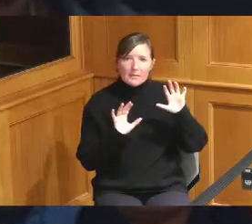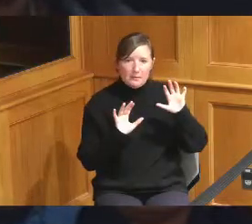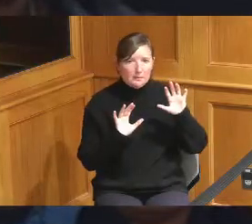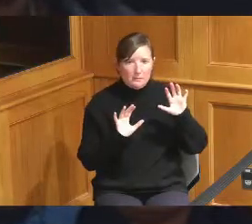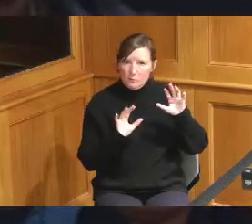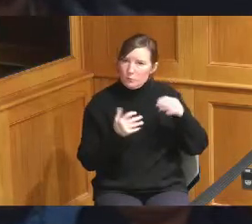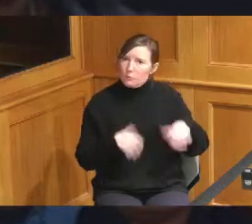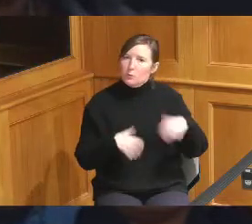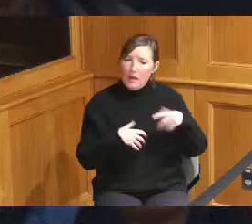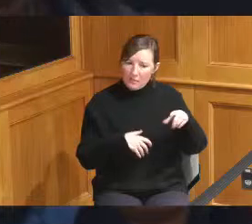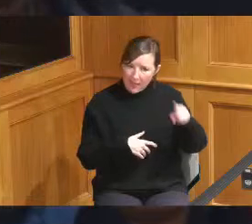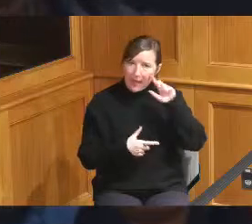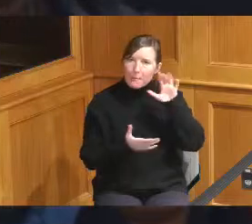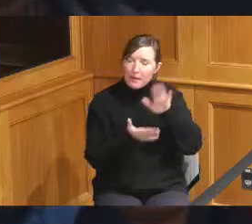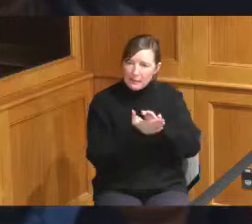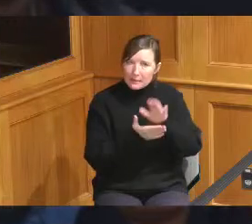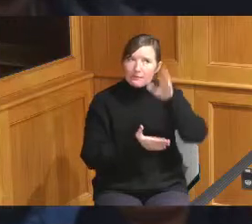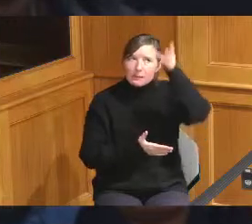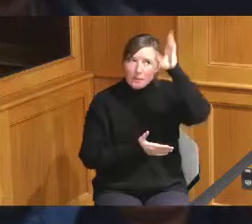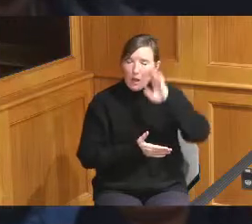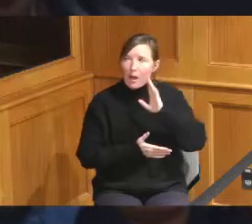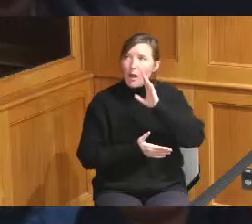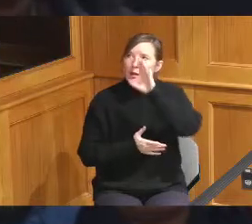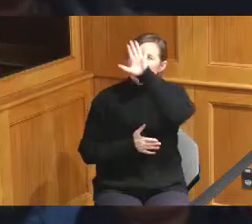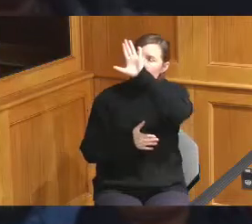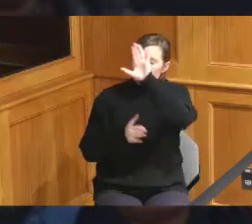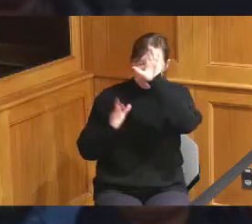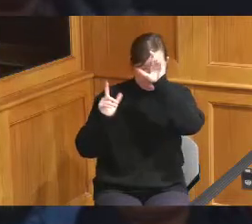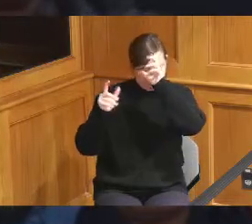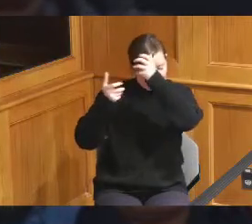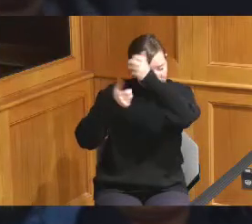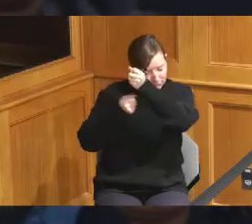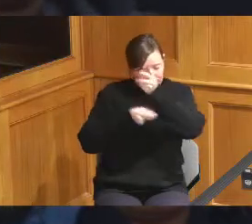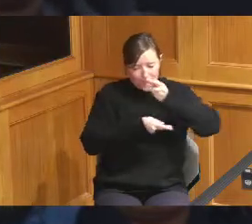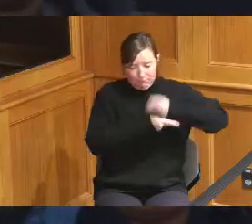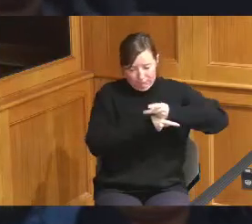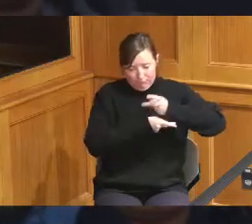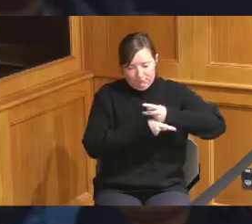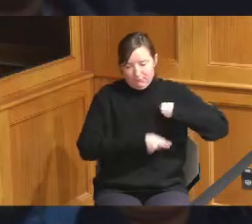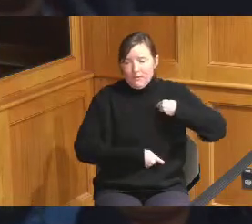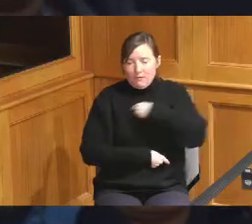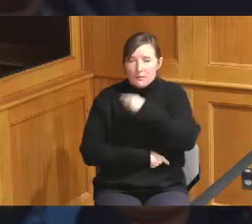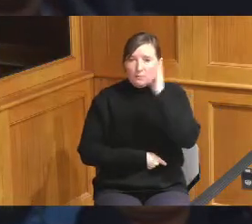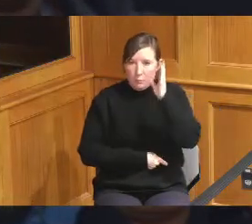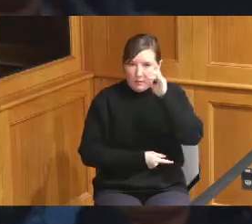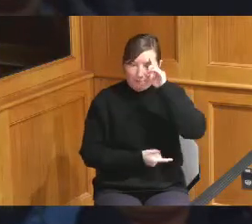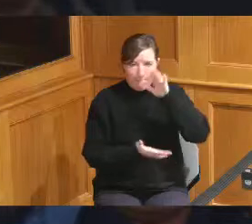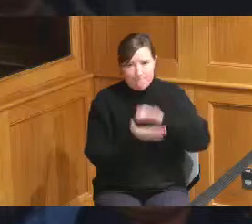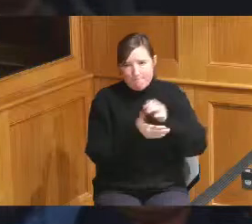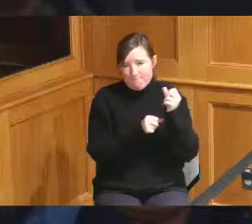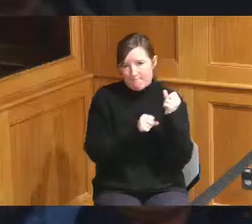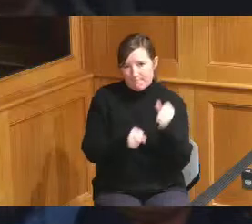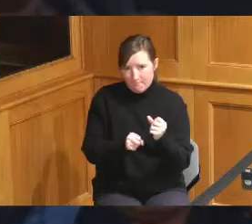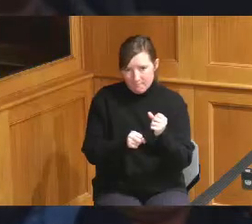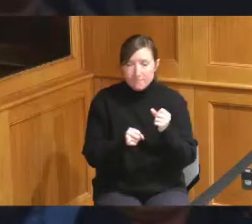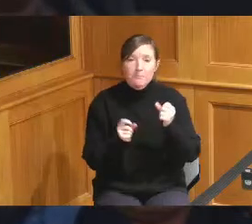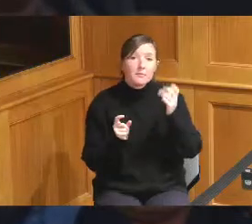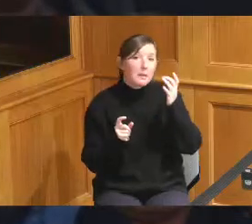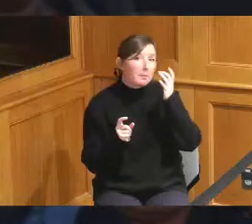will take care of us. Because of what was done by the governor